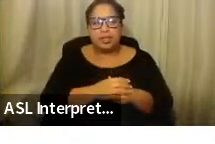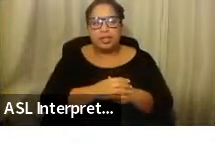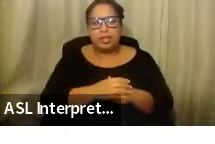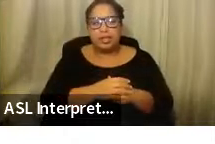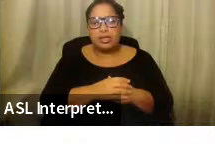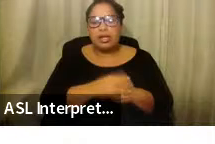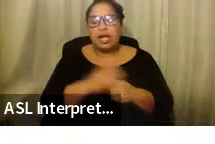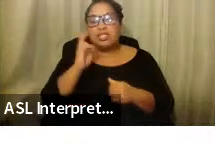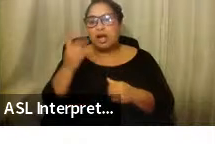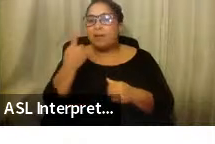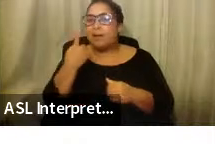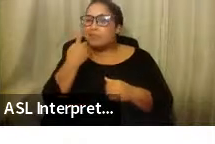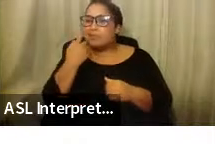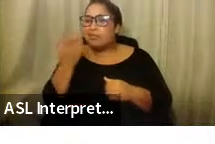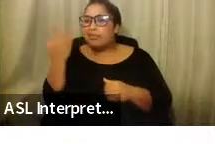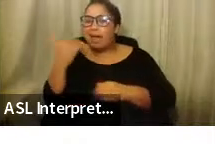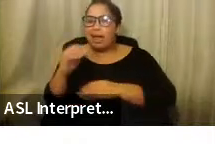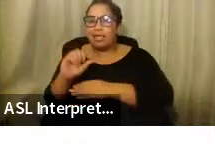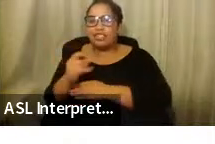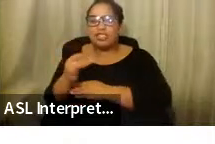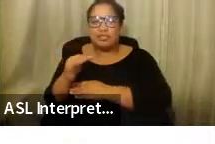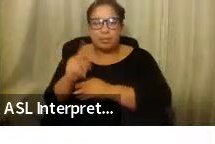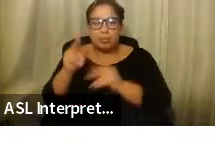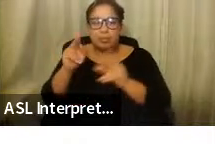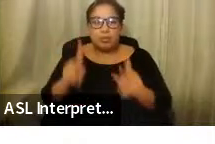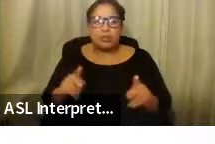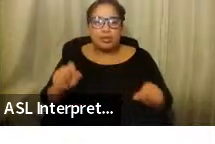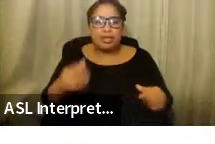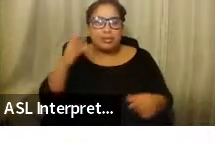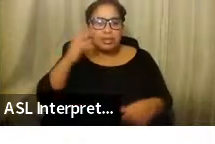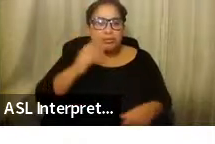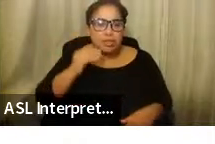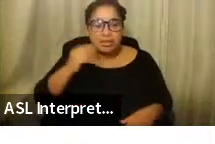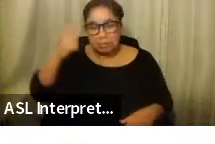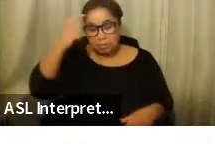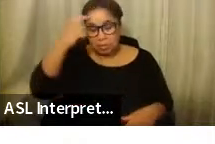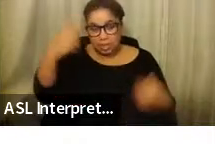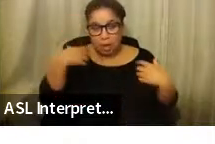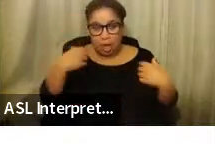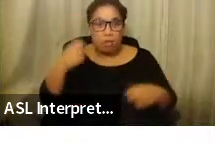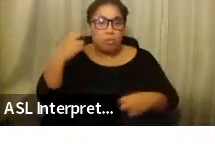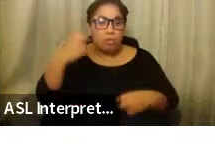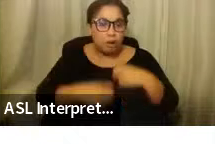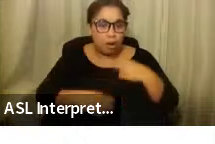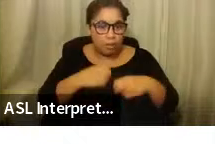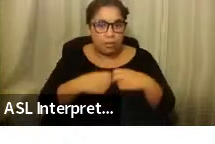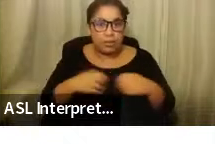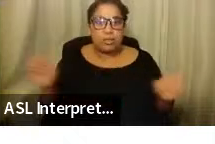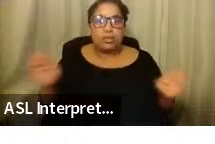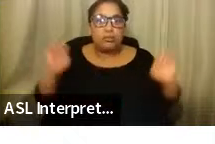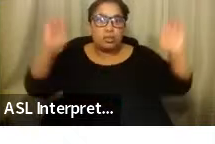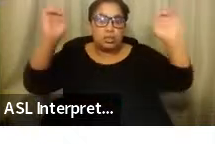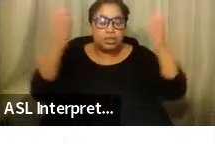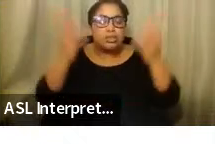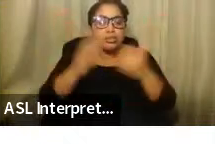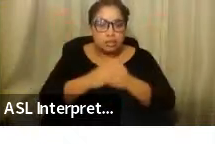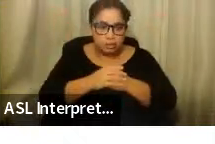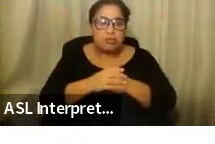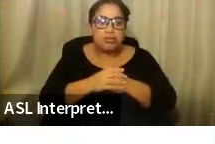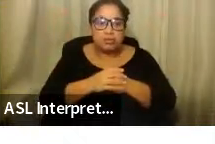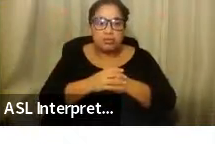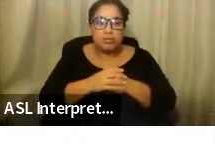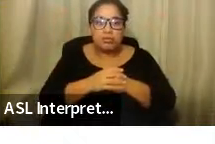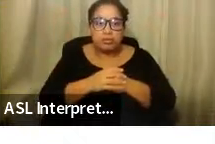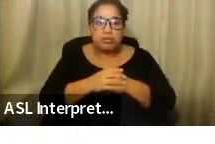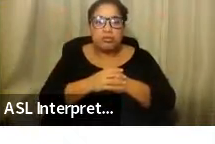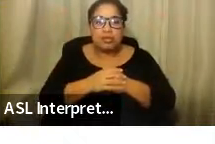we see a lot more now. Someone can just be having a mental health issue that is urgent. Right now,